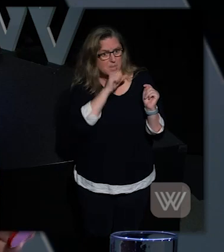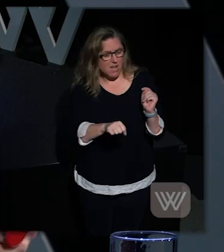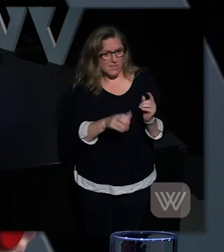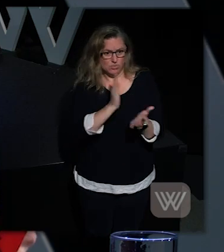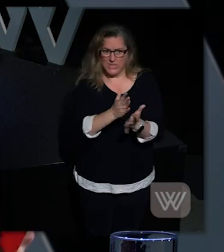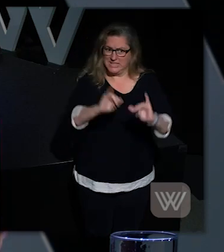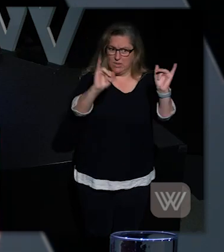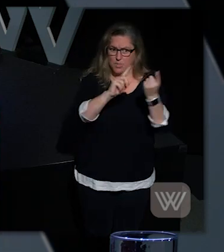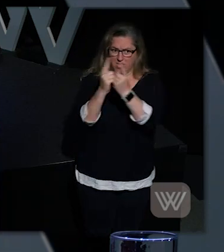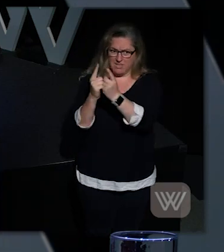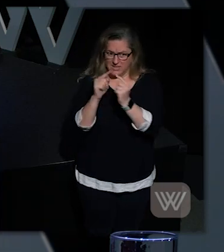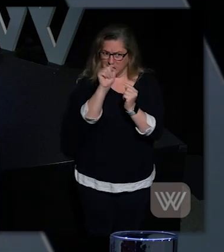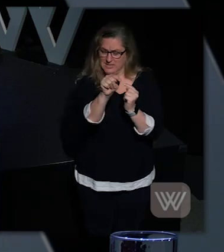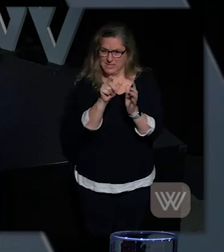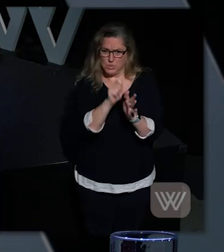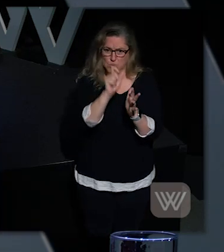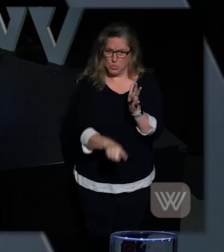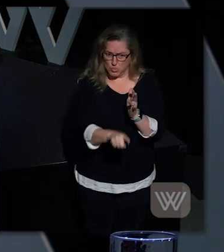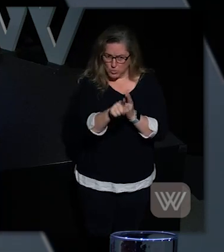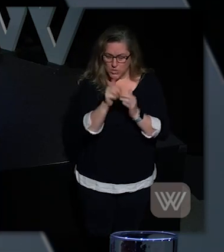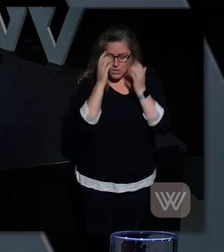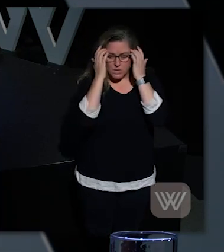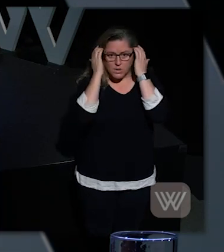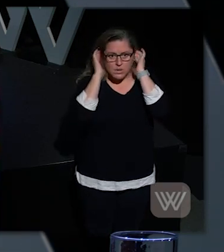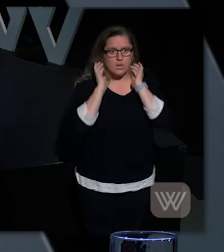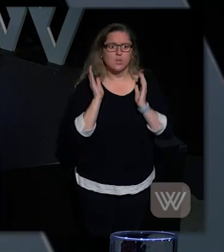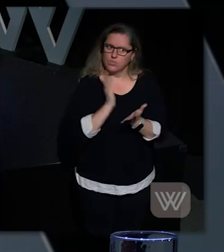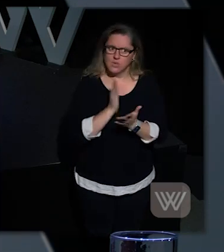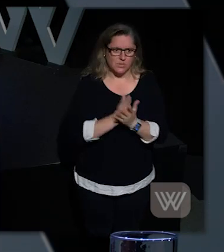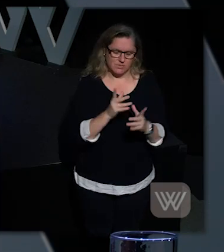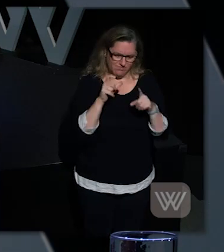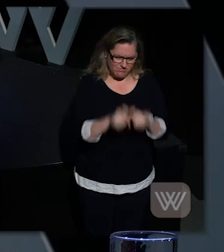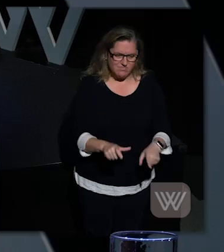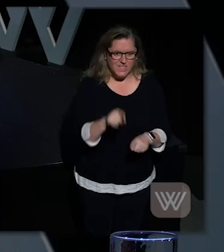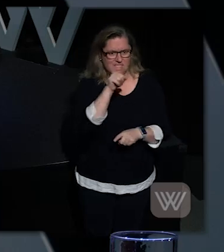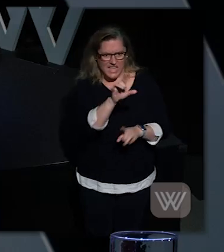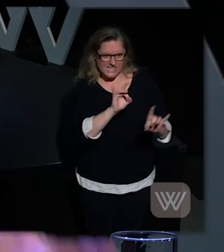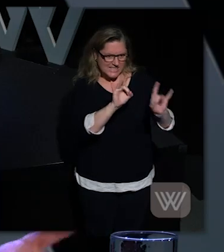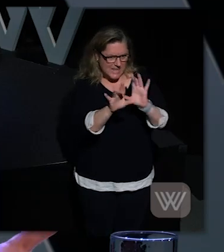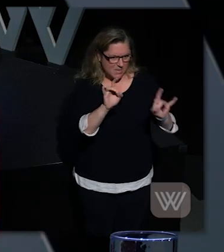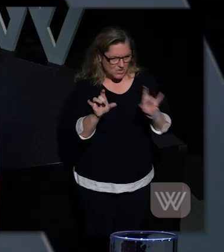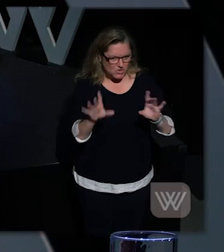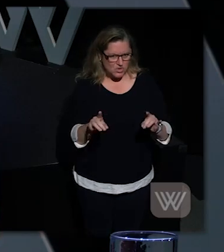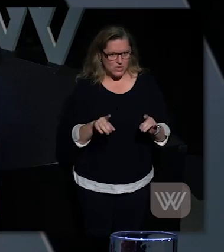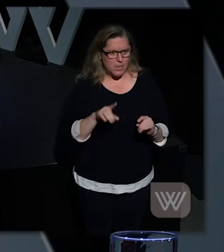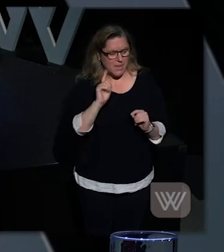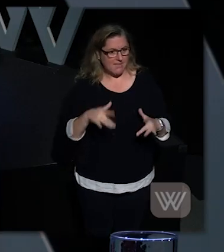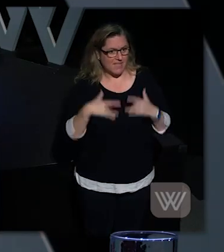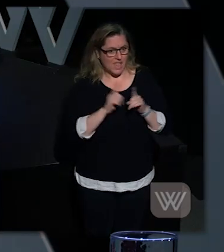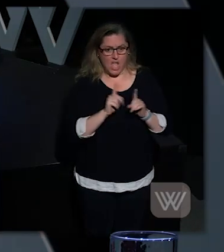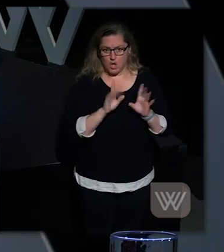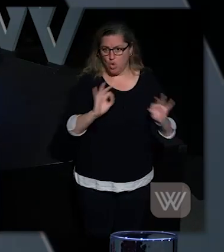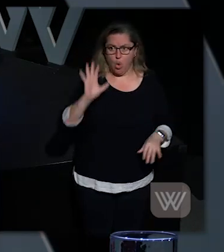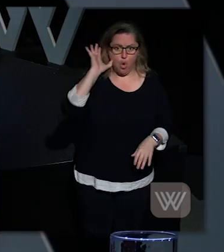things are very difficult characters and very damaged characters, but they also feel very unheard. So I